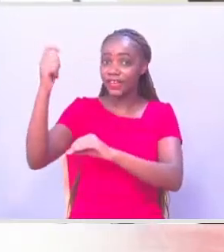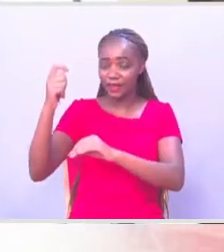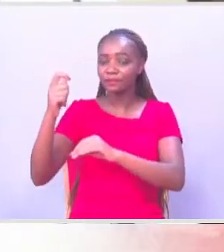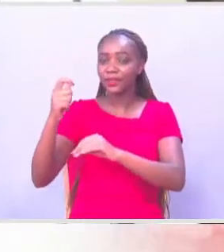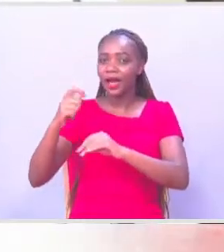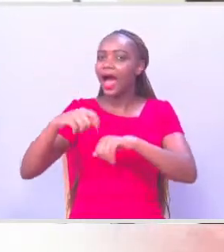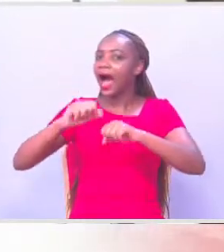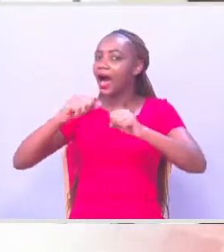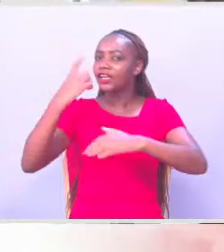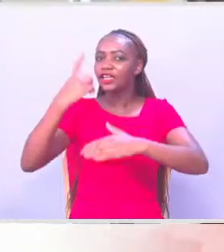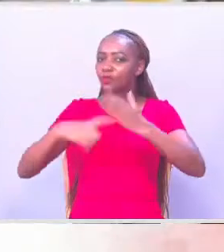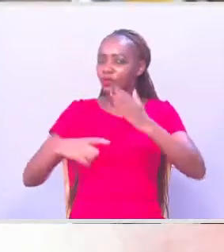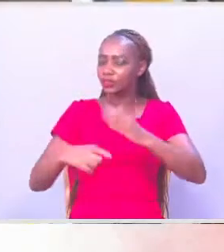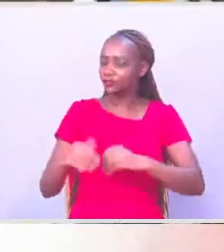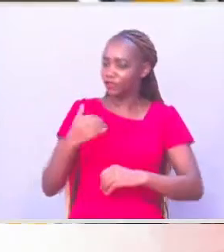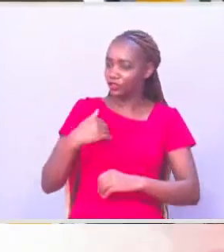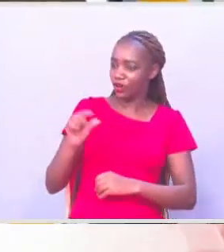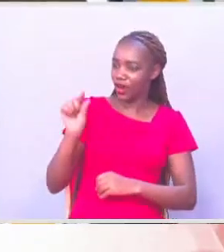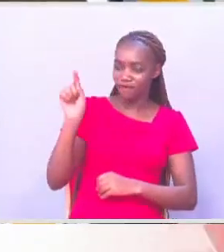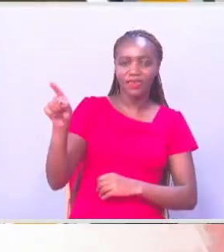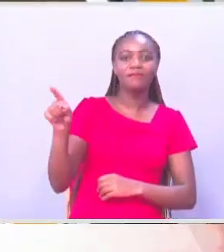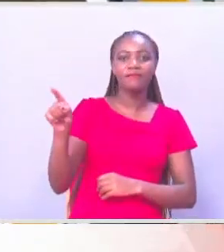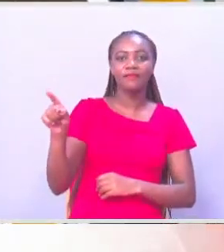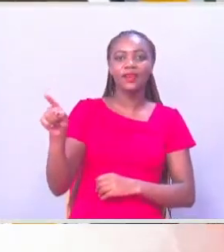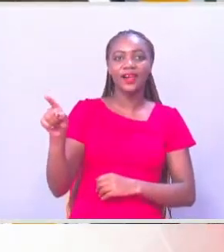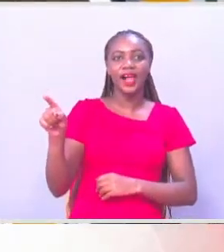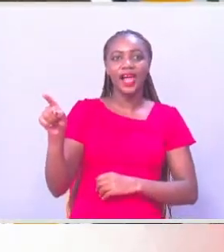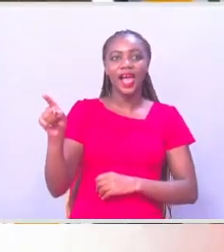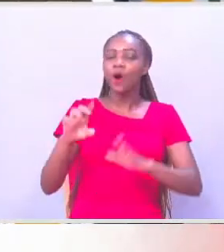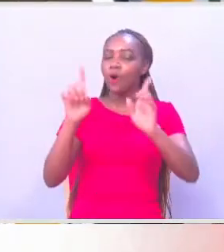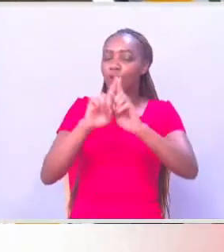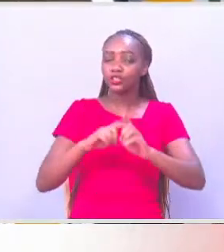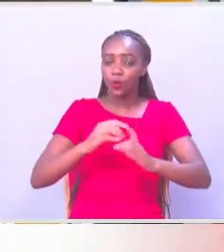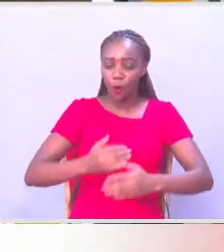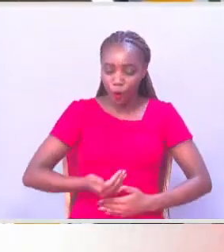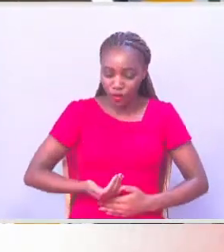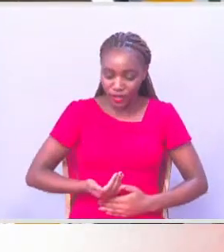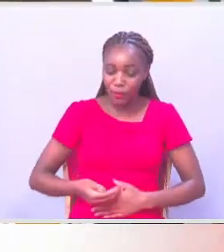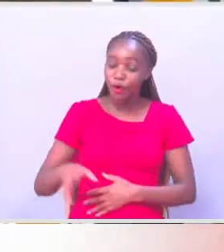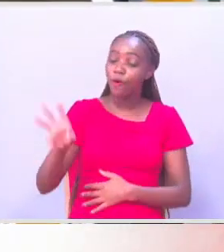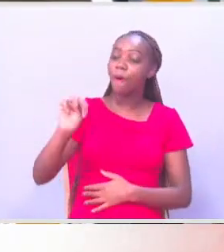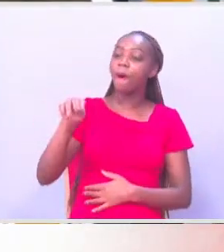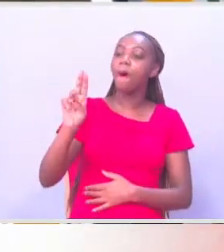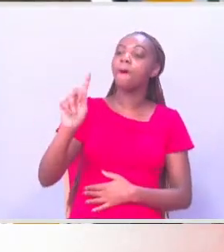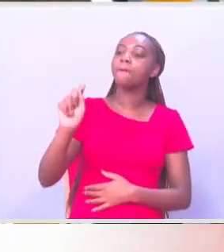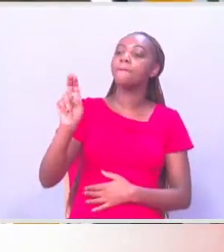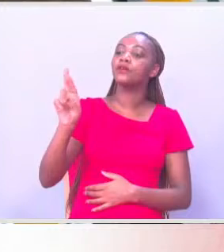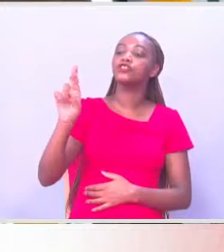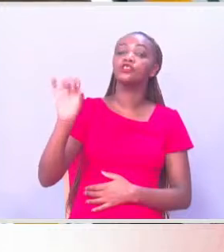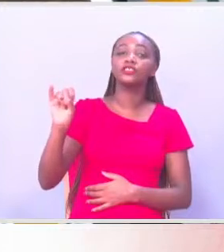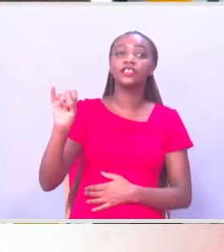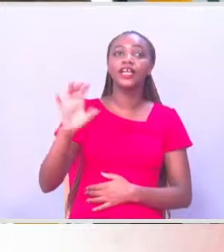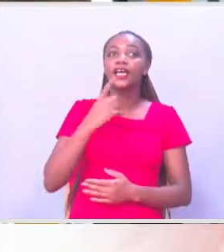settled on him. Honorable Muturi, we say, welcome to